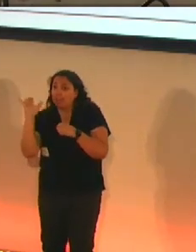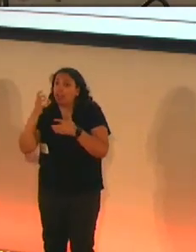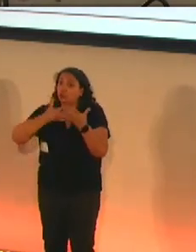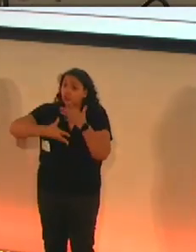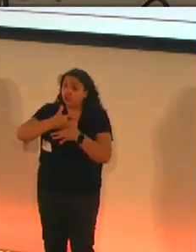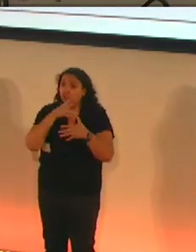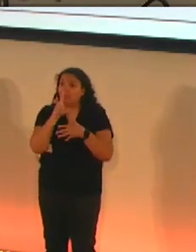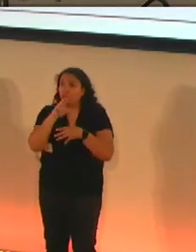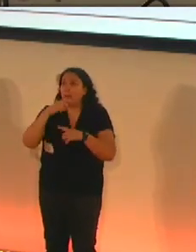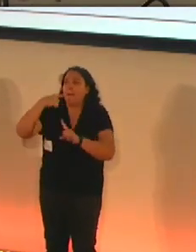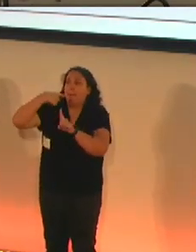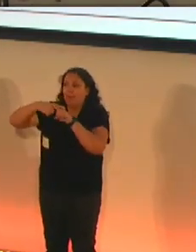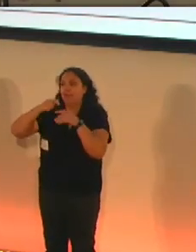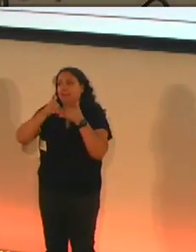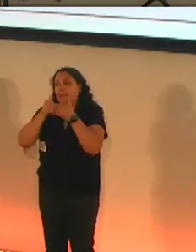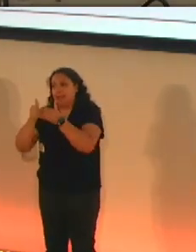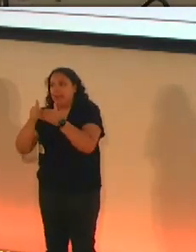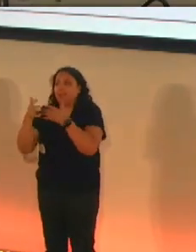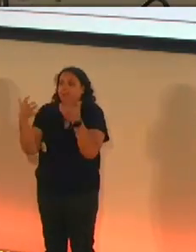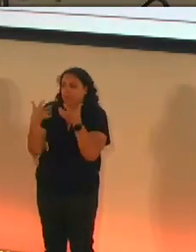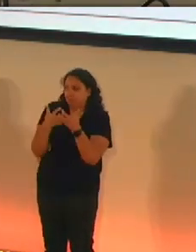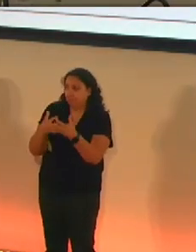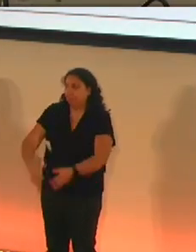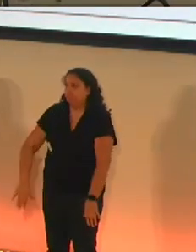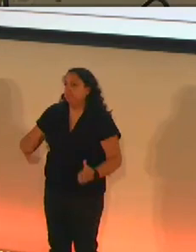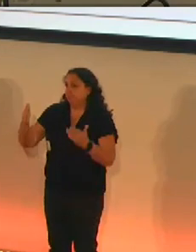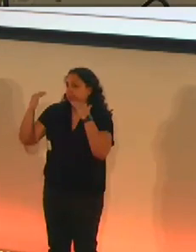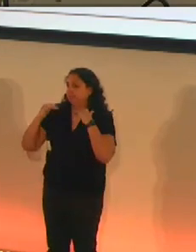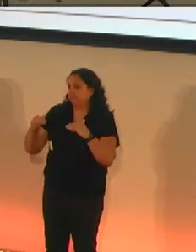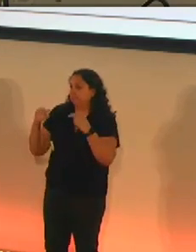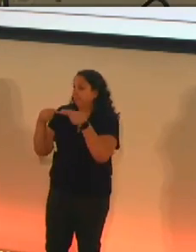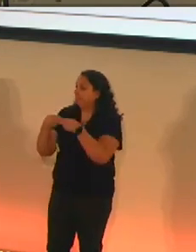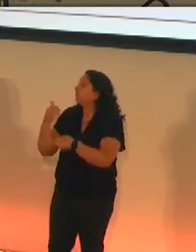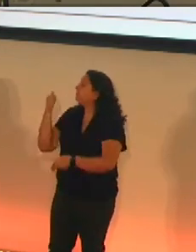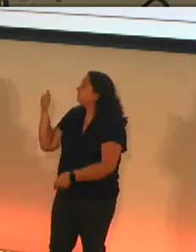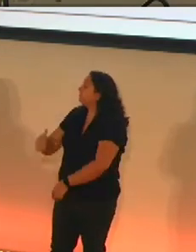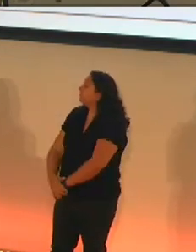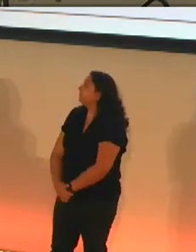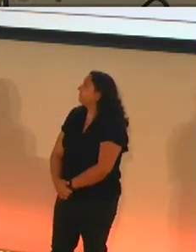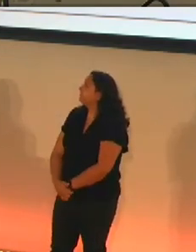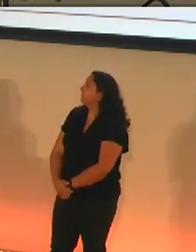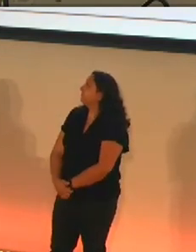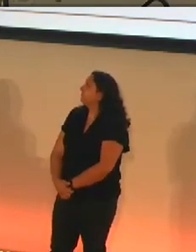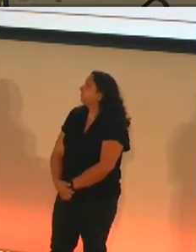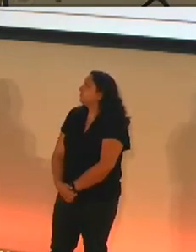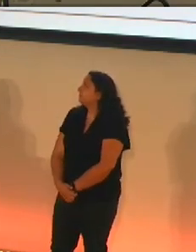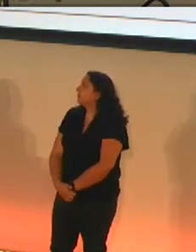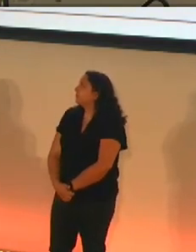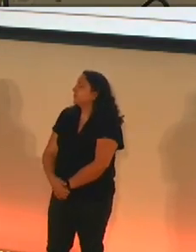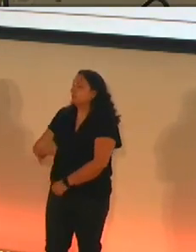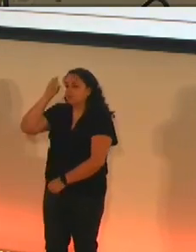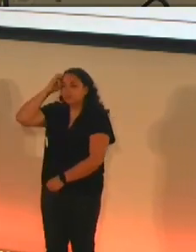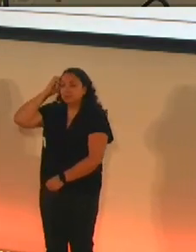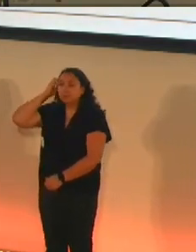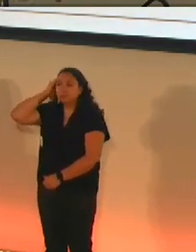guidance scaffolds that we were trying to test. So, moving on to the next slide. This led us to start developing our own